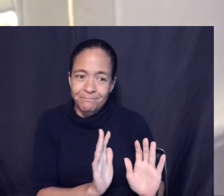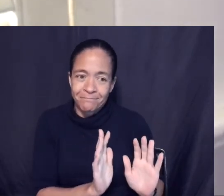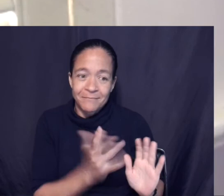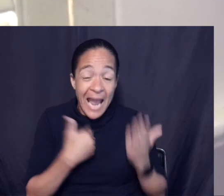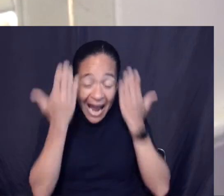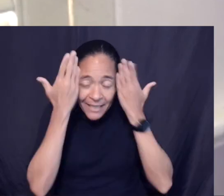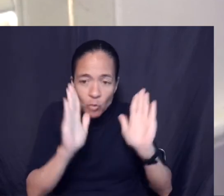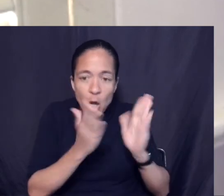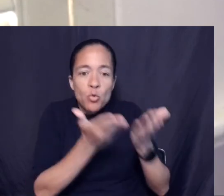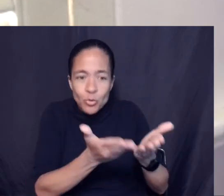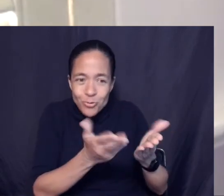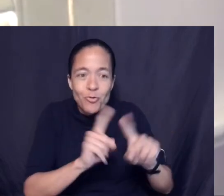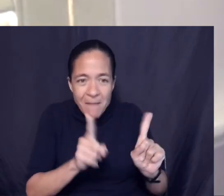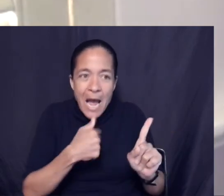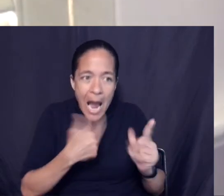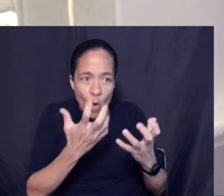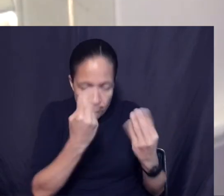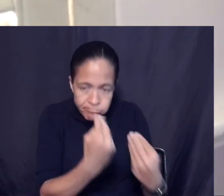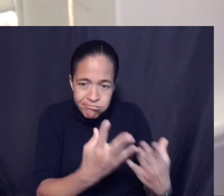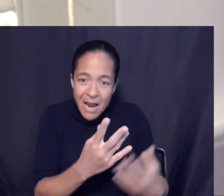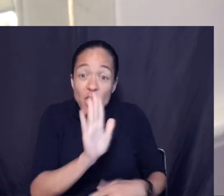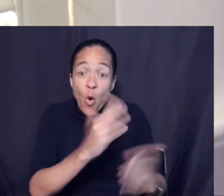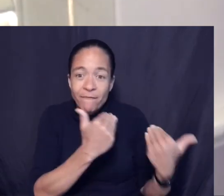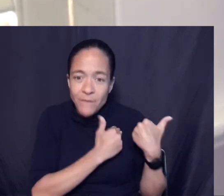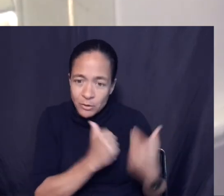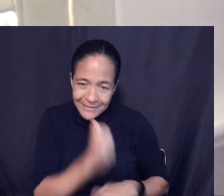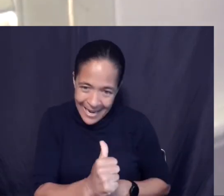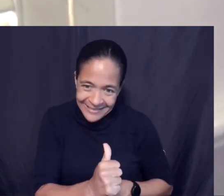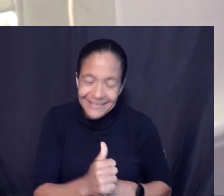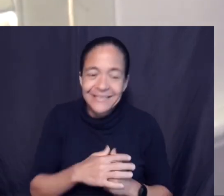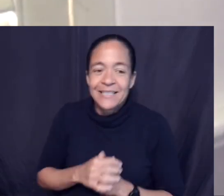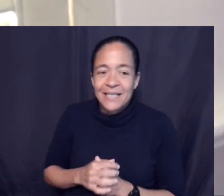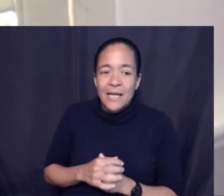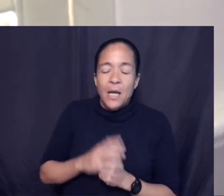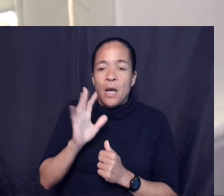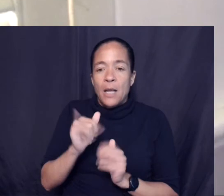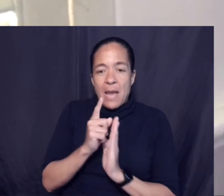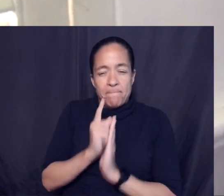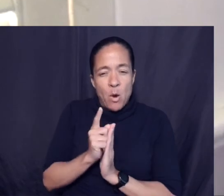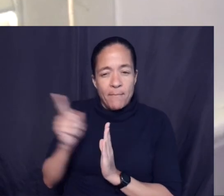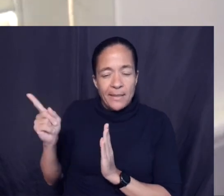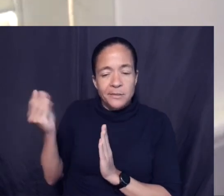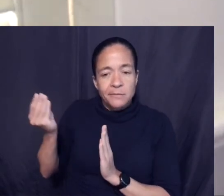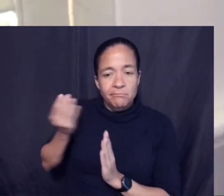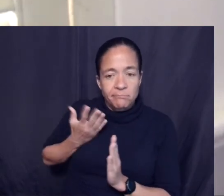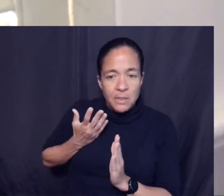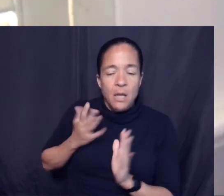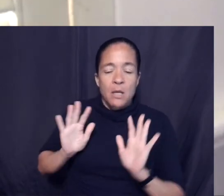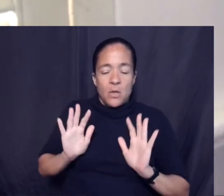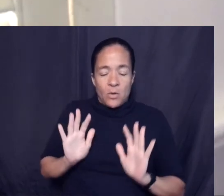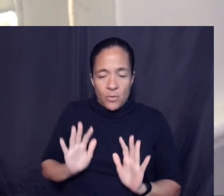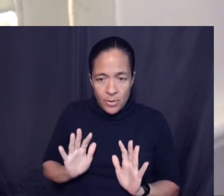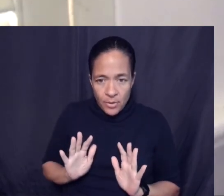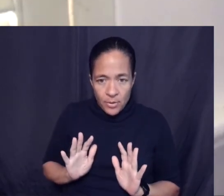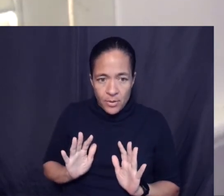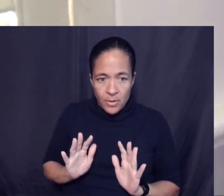And she was like, I don't know you, but I just want you to know that this is not your fault. And it was this beautiful moment that she gave me that I